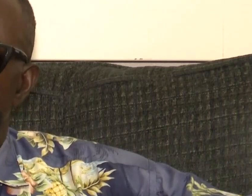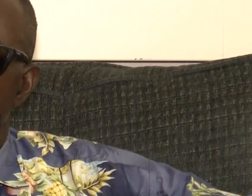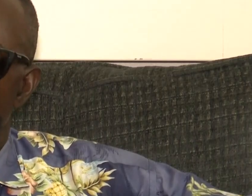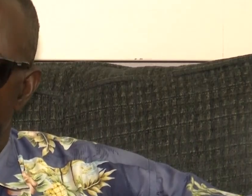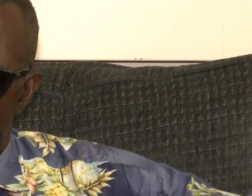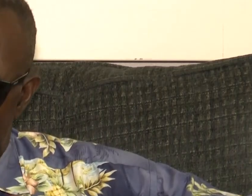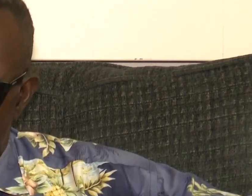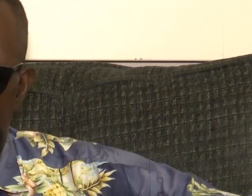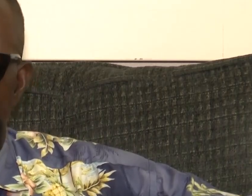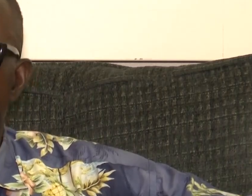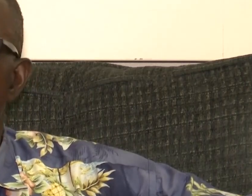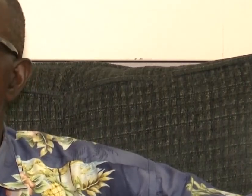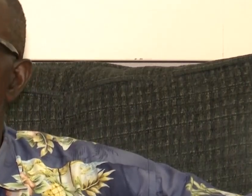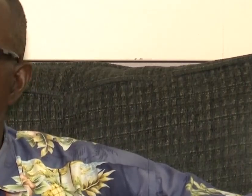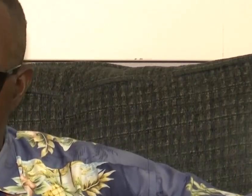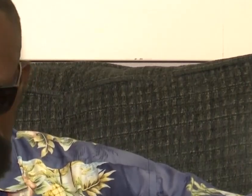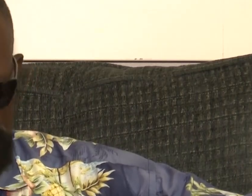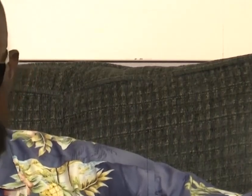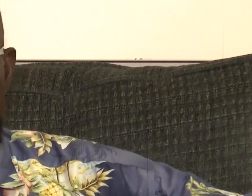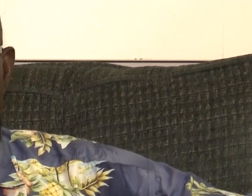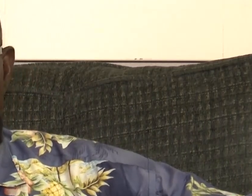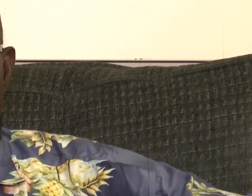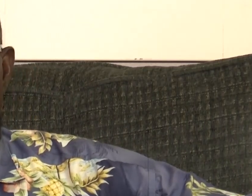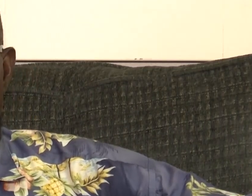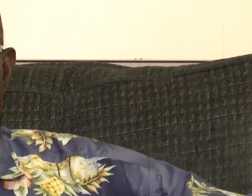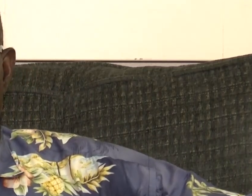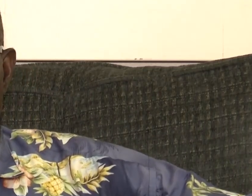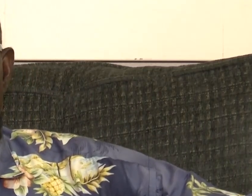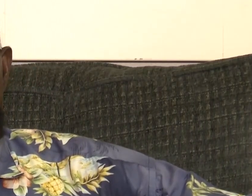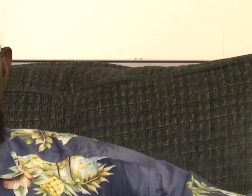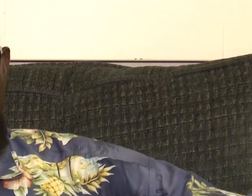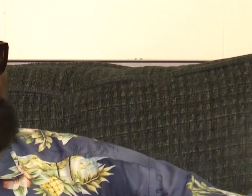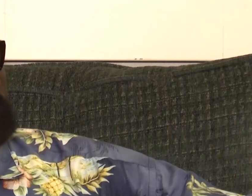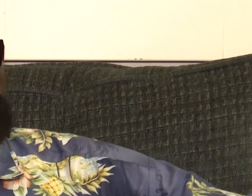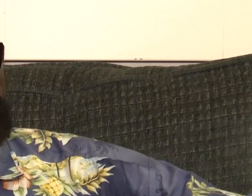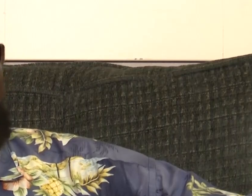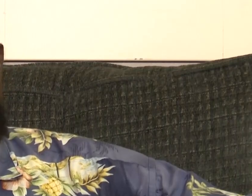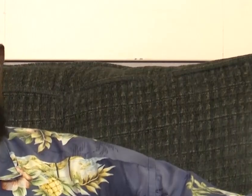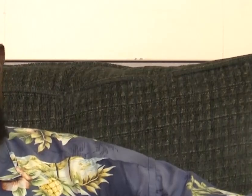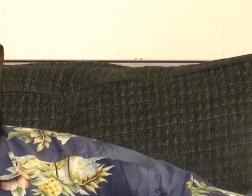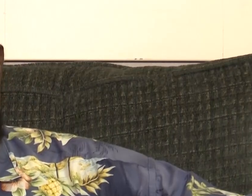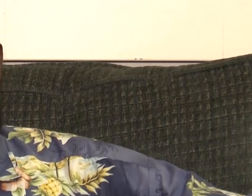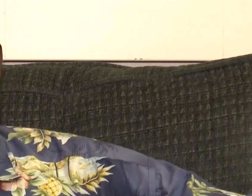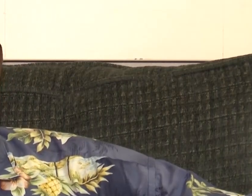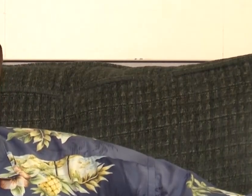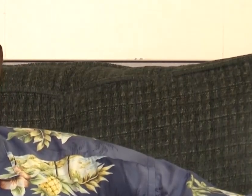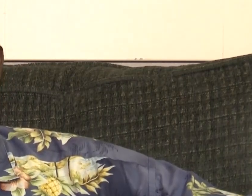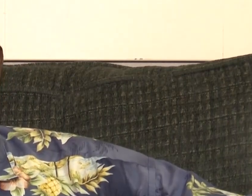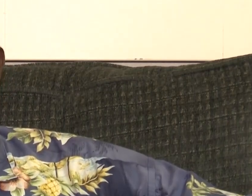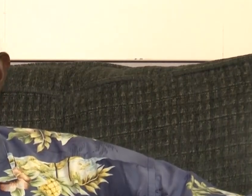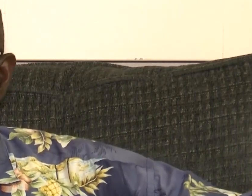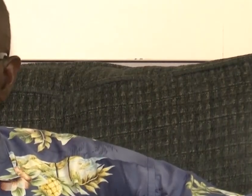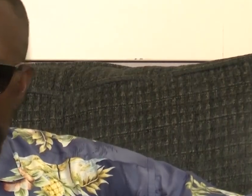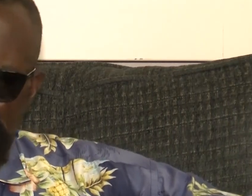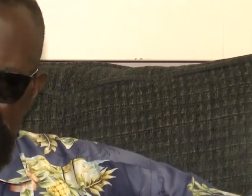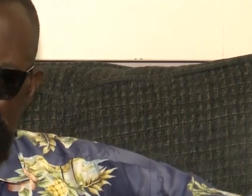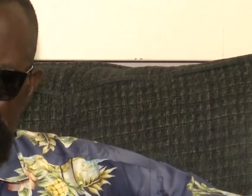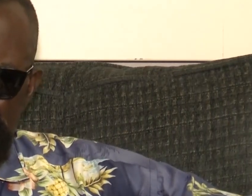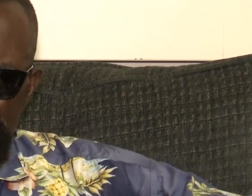the superior performer. So that is very, very, very